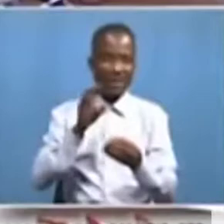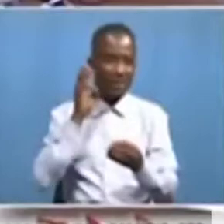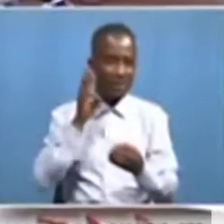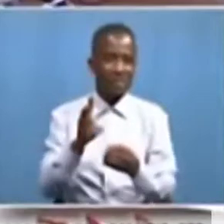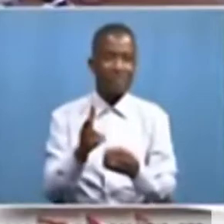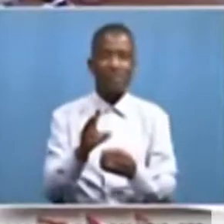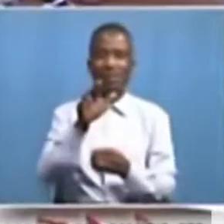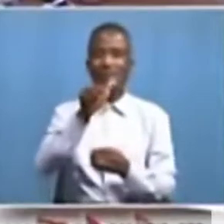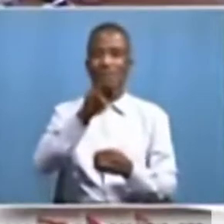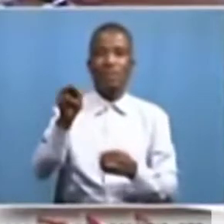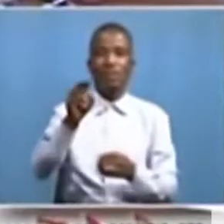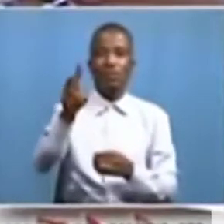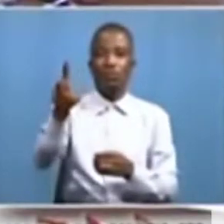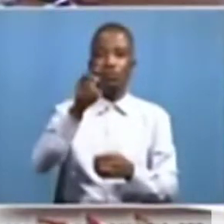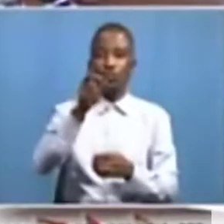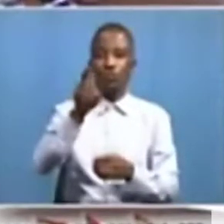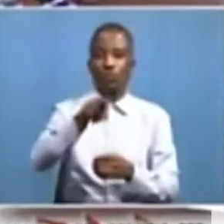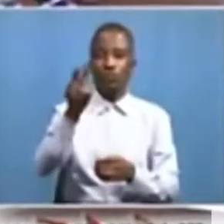as